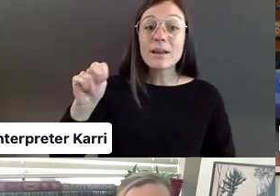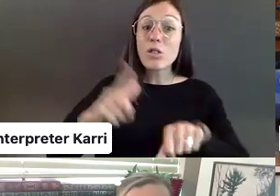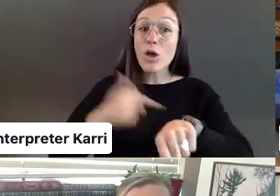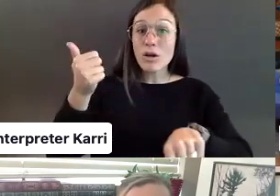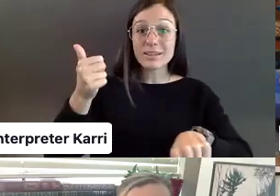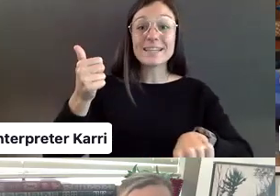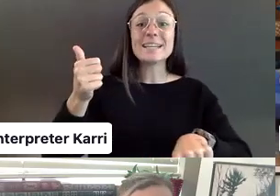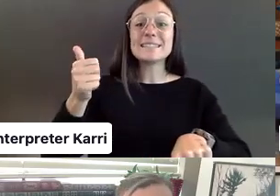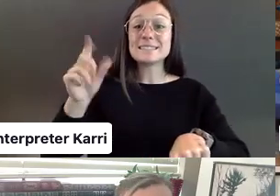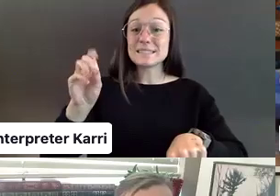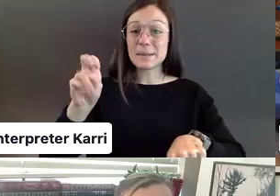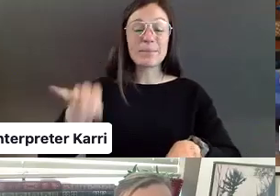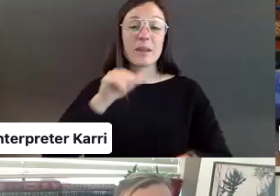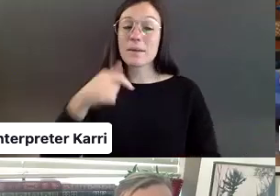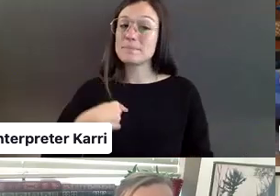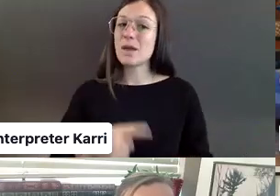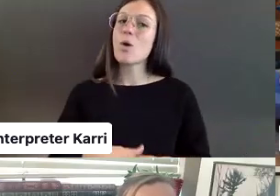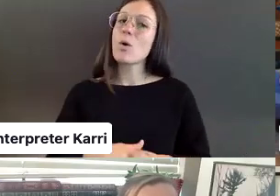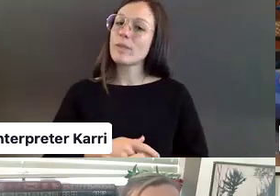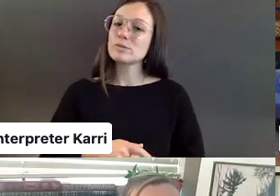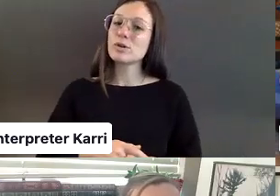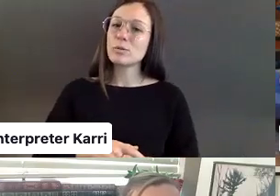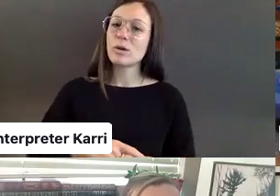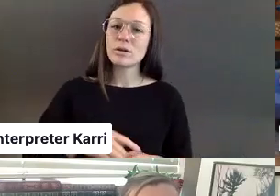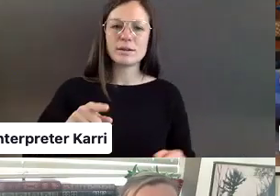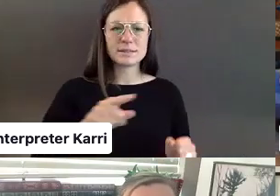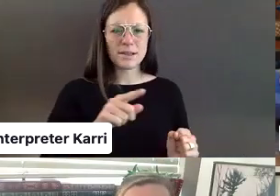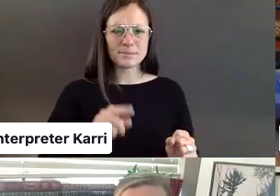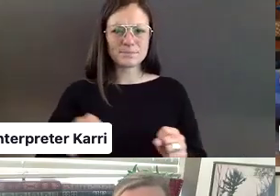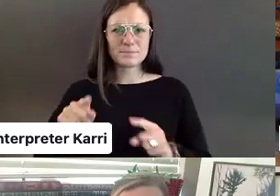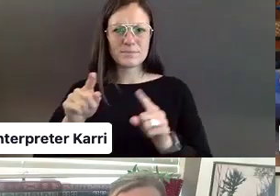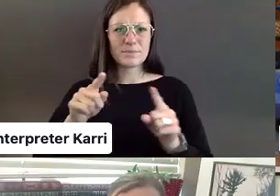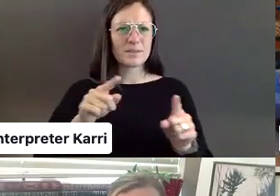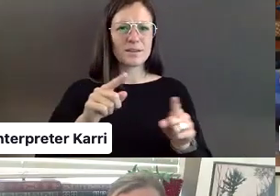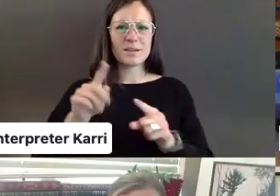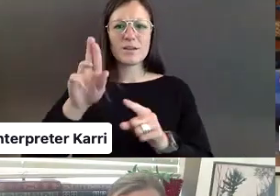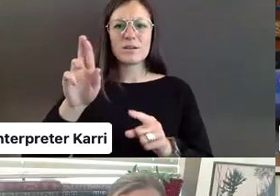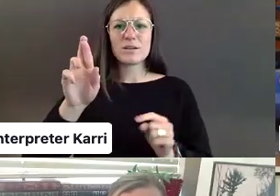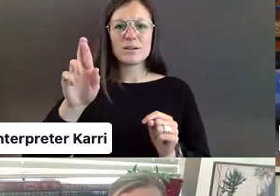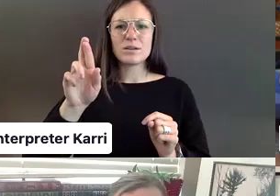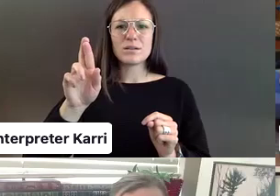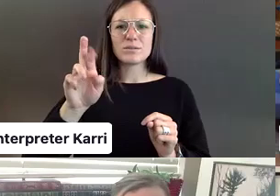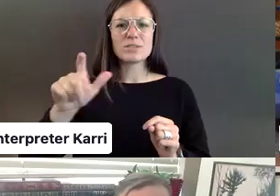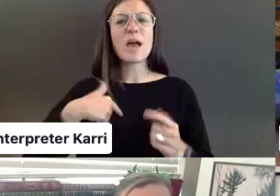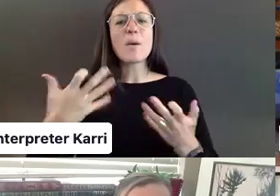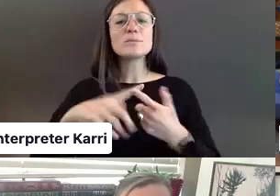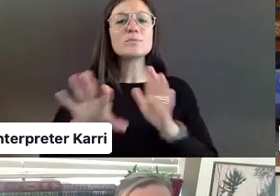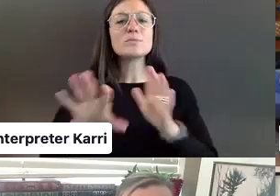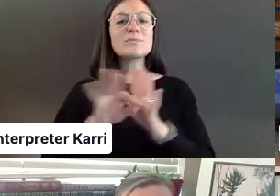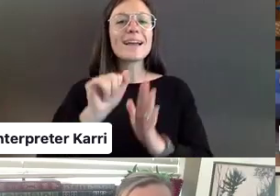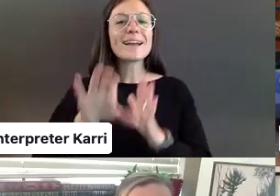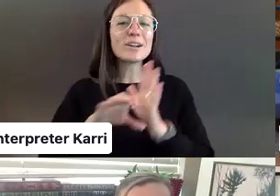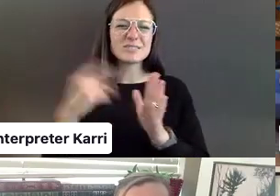me. Oh, that's good. Good But I point. think if I had to choose a character, like I would love to play something very